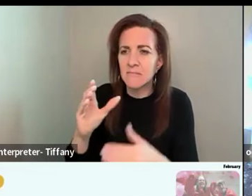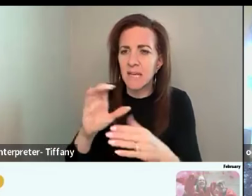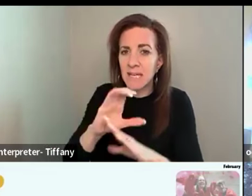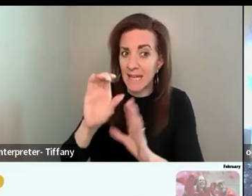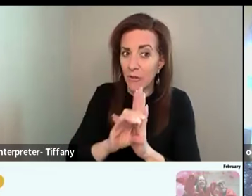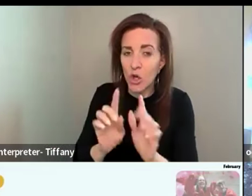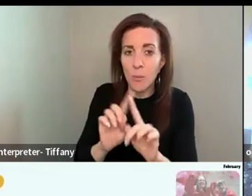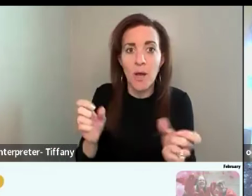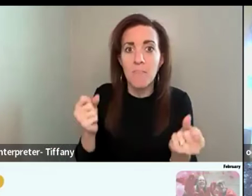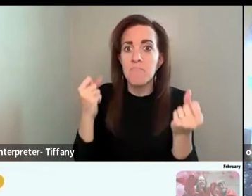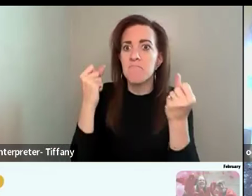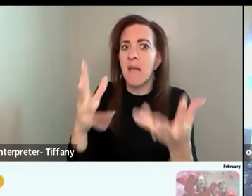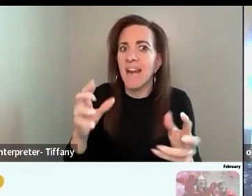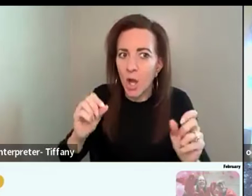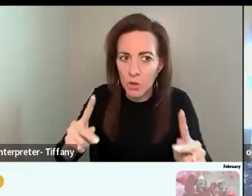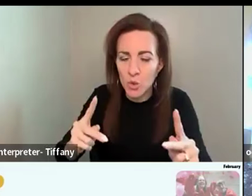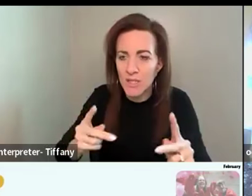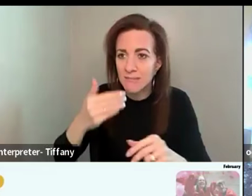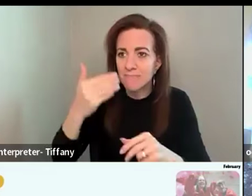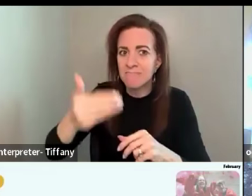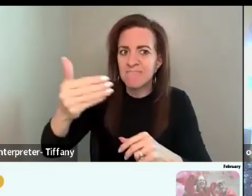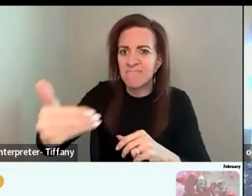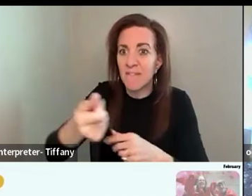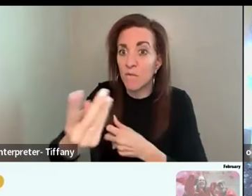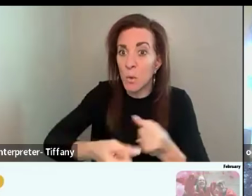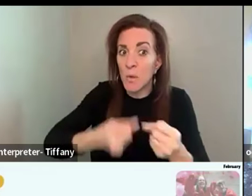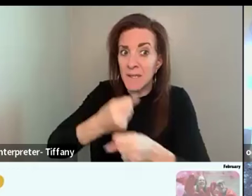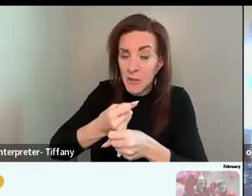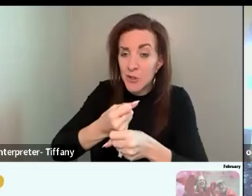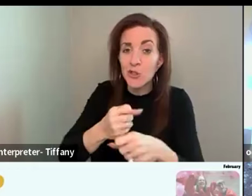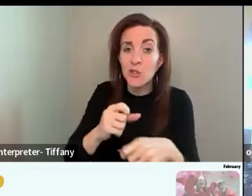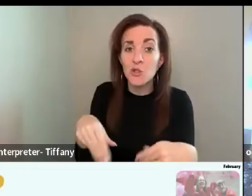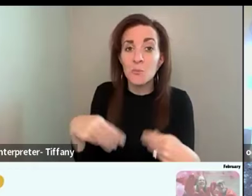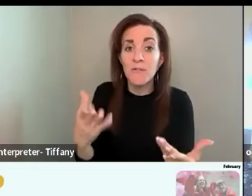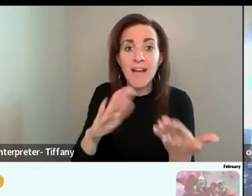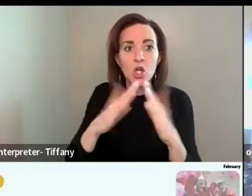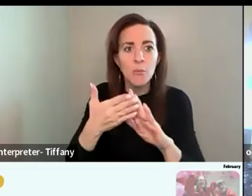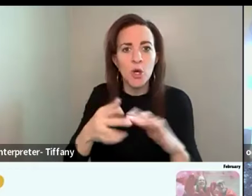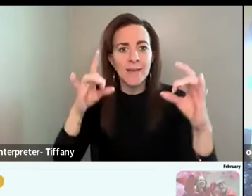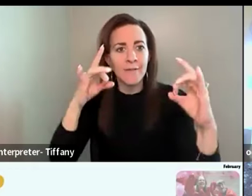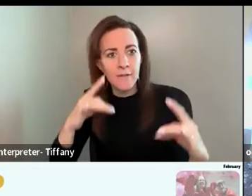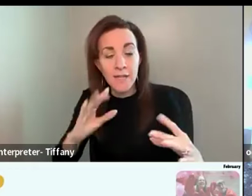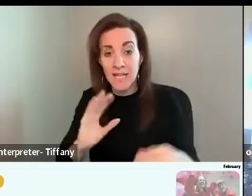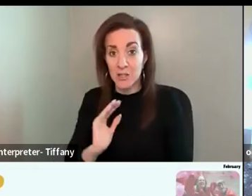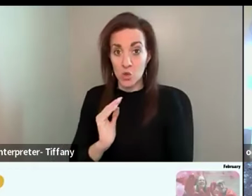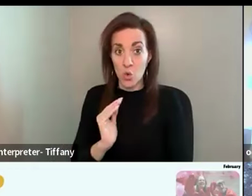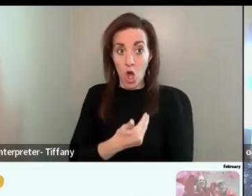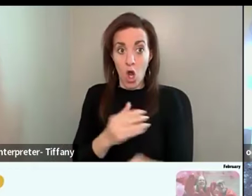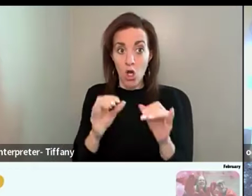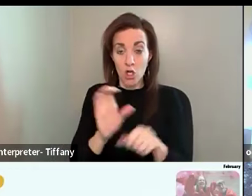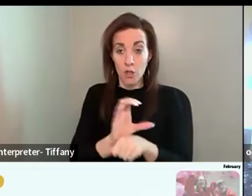be numerous opportunities over the next few years to be able to give community input into what our computer systems should be looking